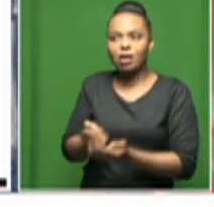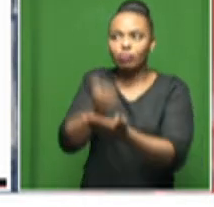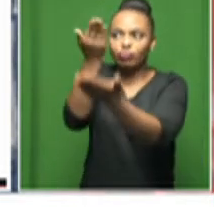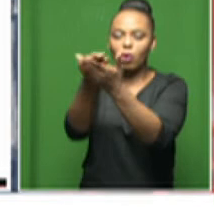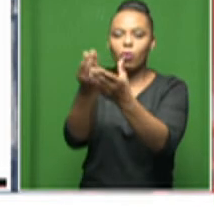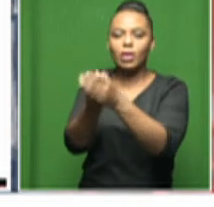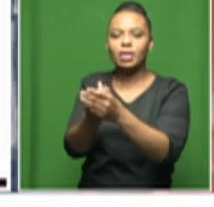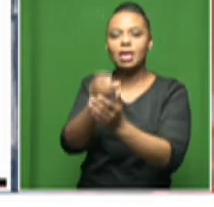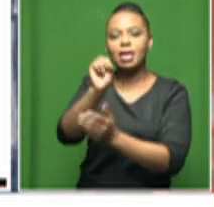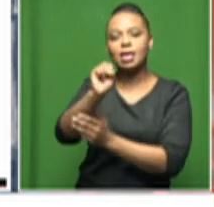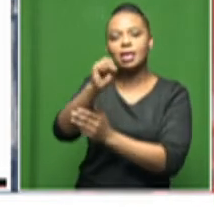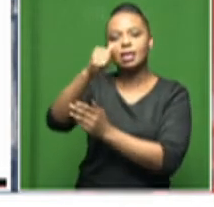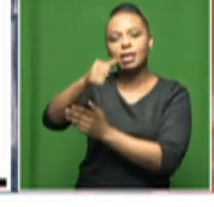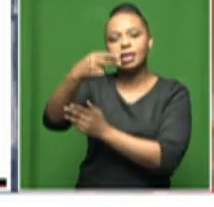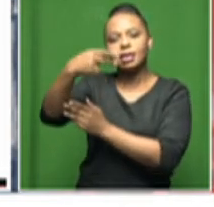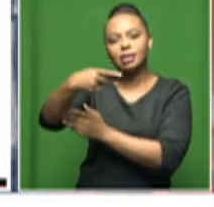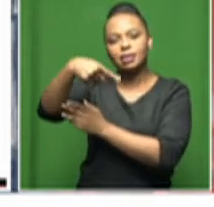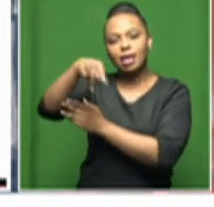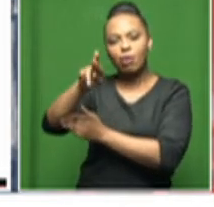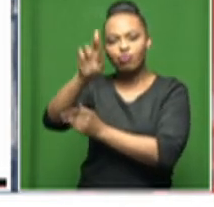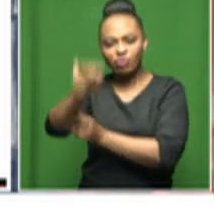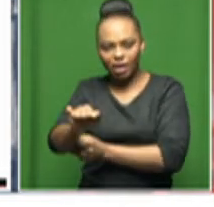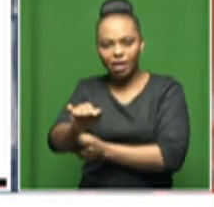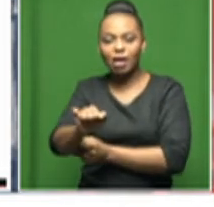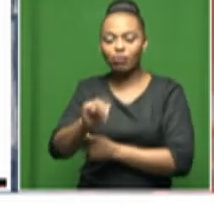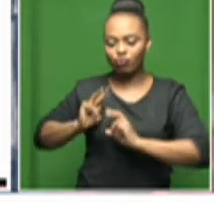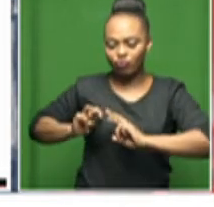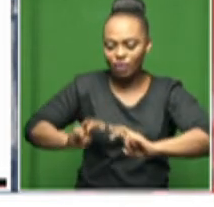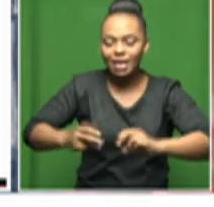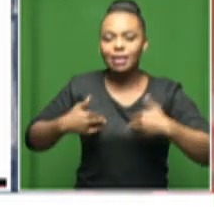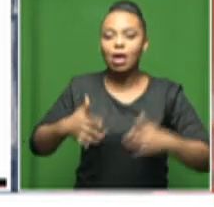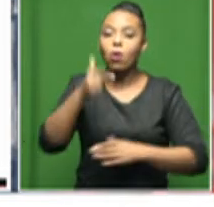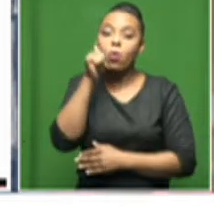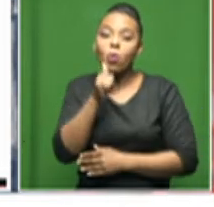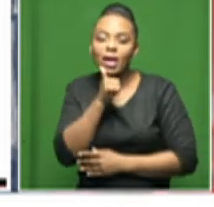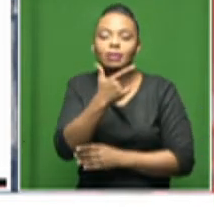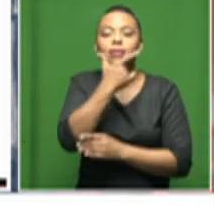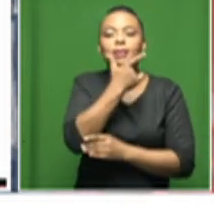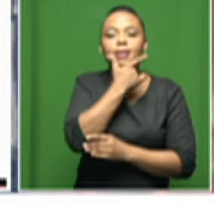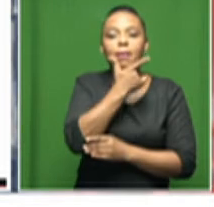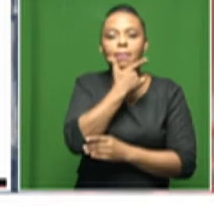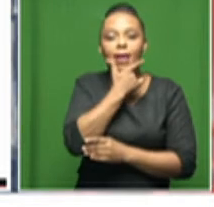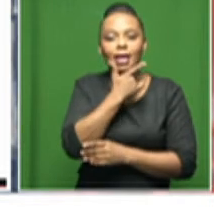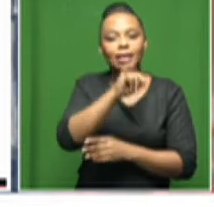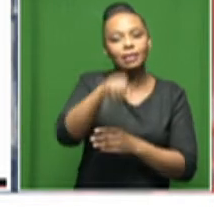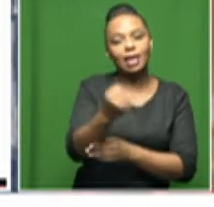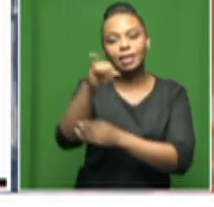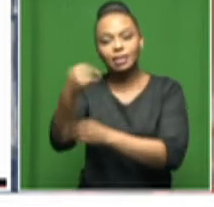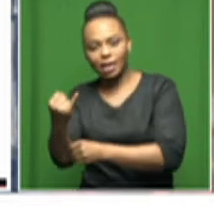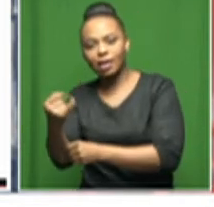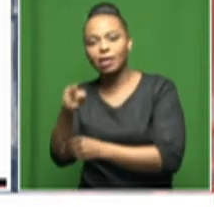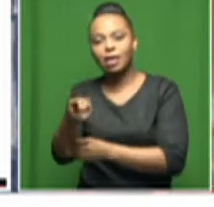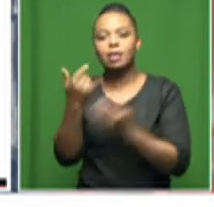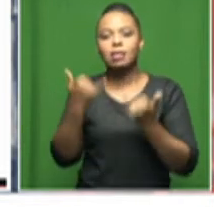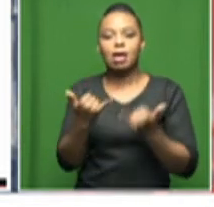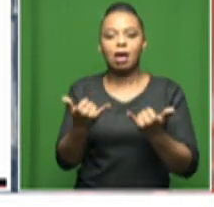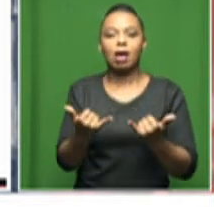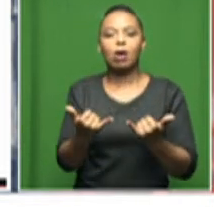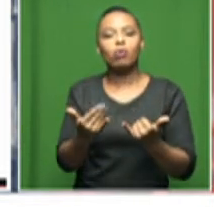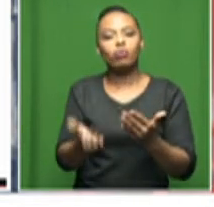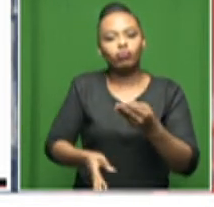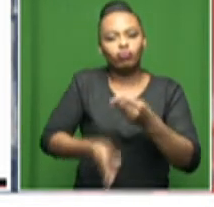SAPRA. The submission started in December, and J&J regularly adds